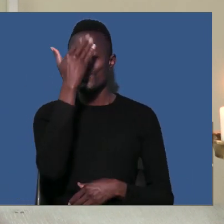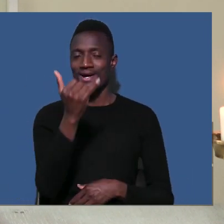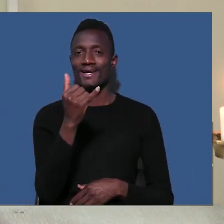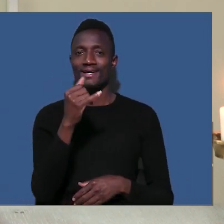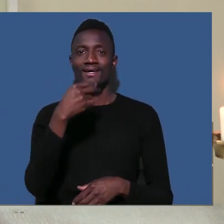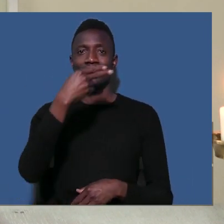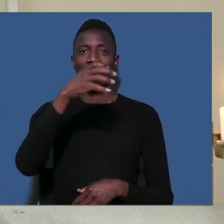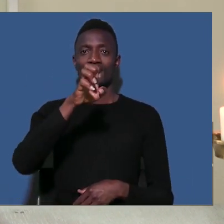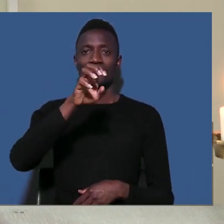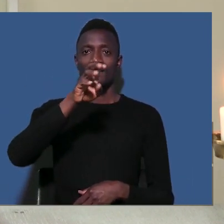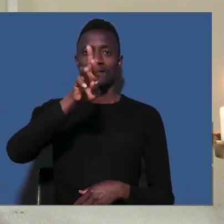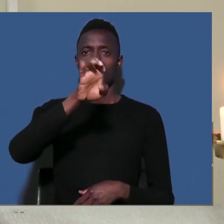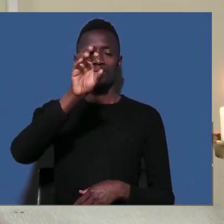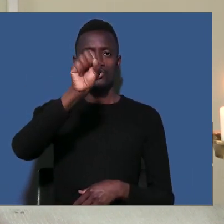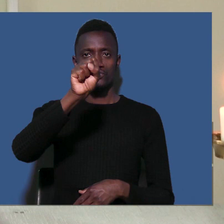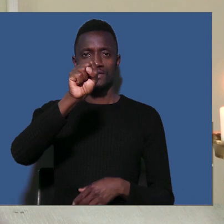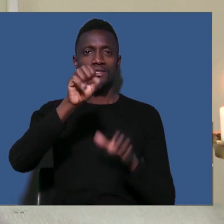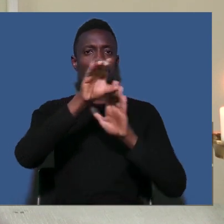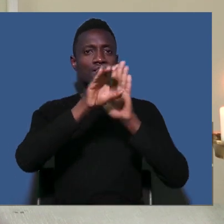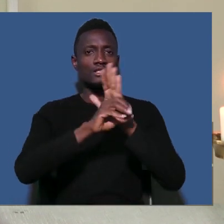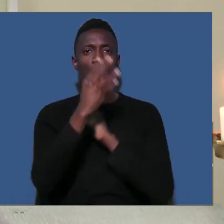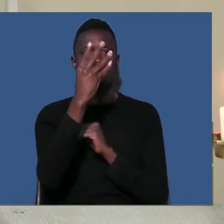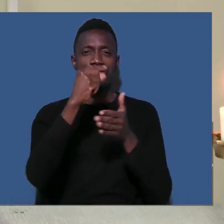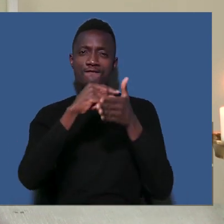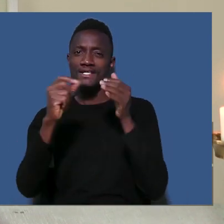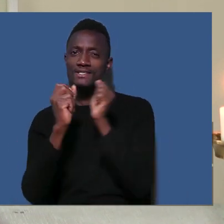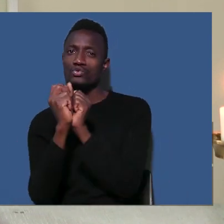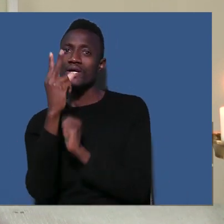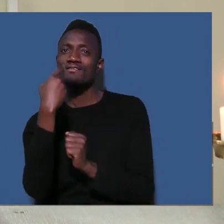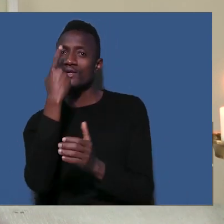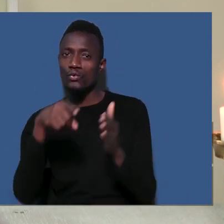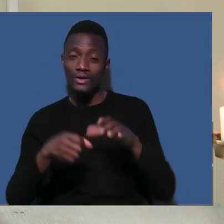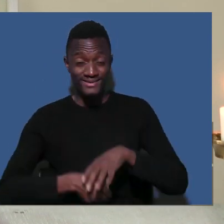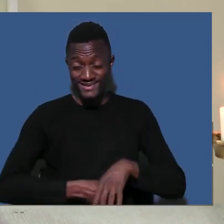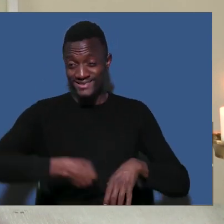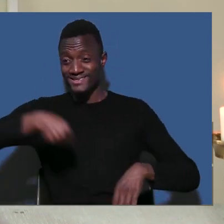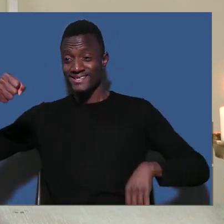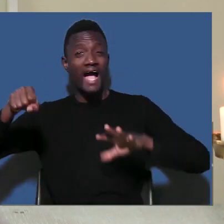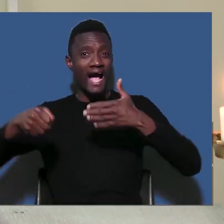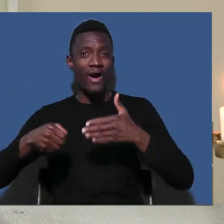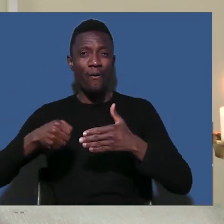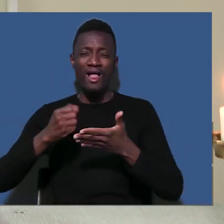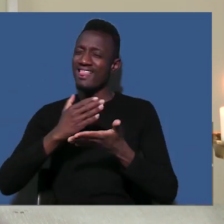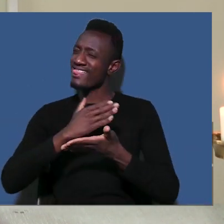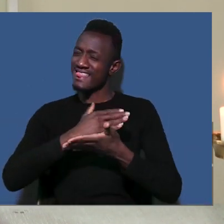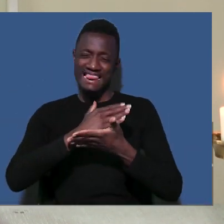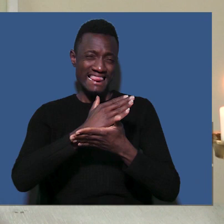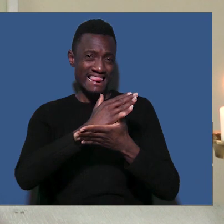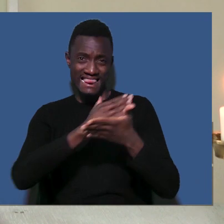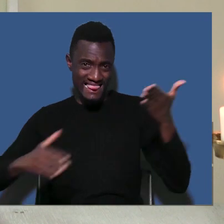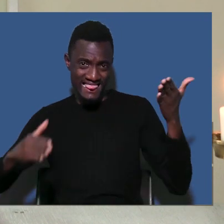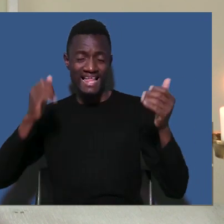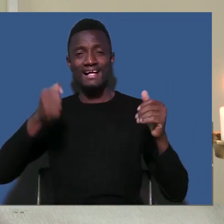says in Hebrews chapter 4 verse 12 that, you know, it cuts. It is so sharp that it cuts. And